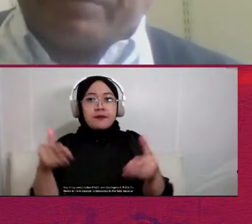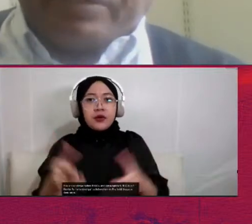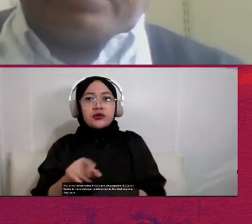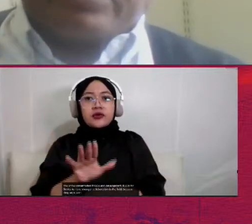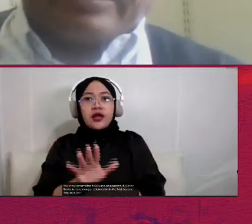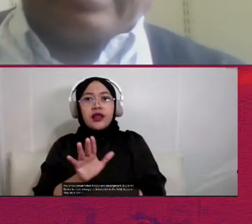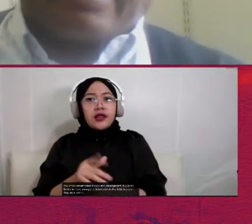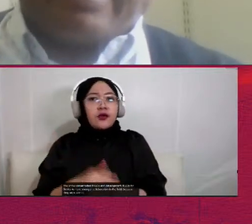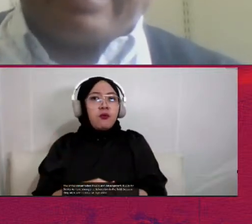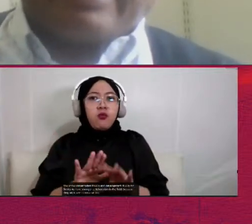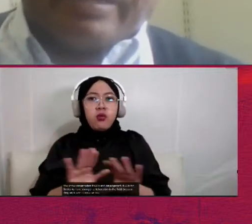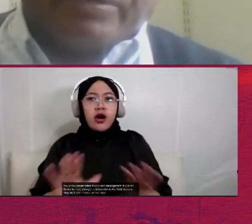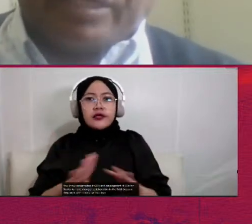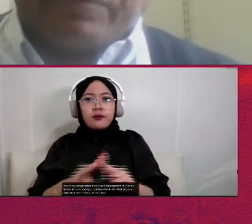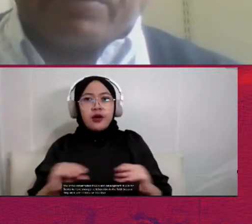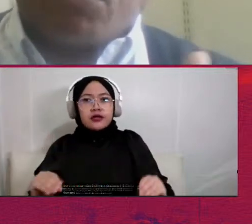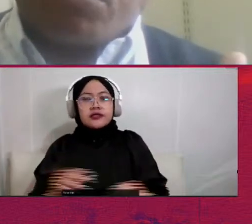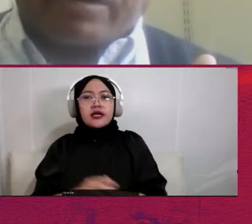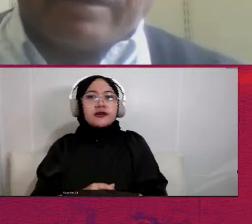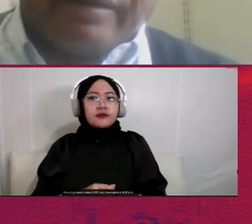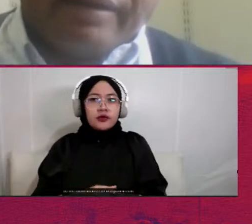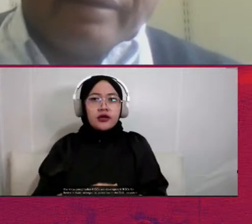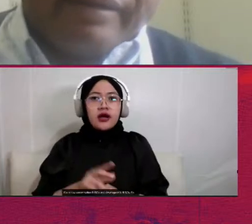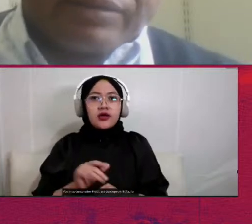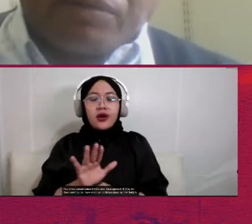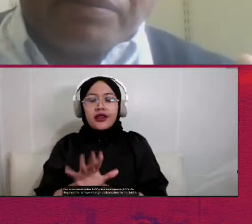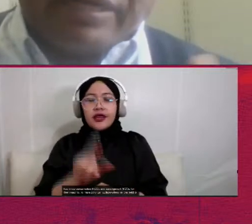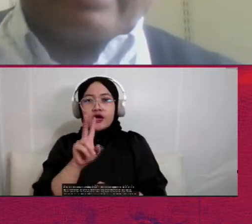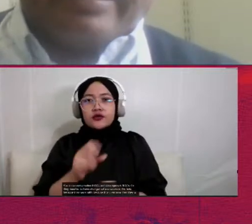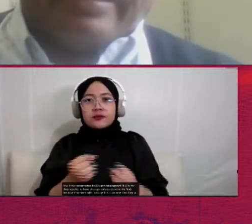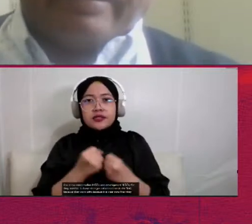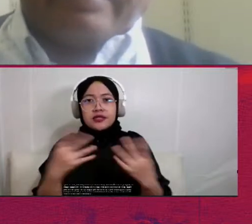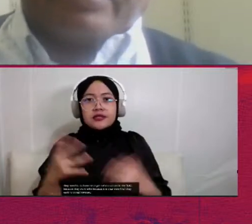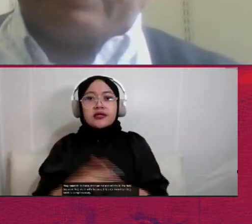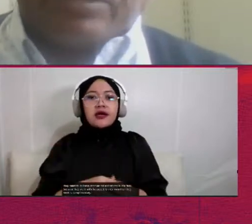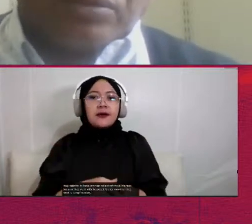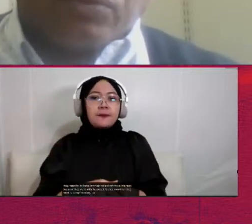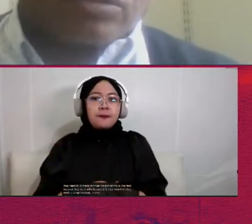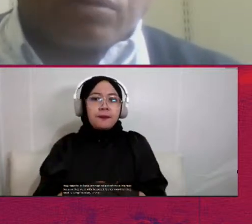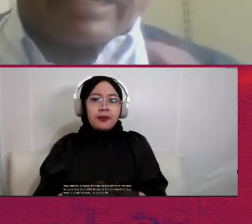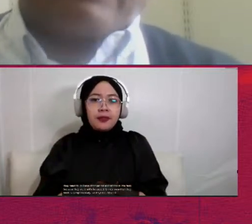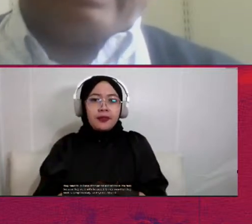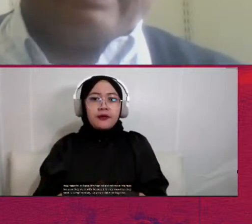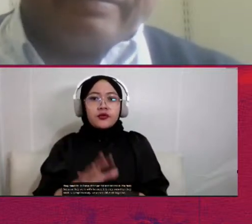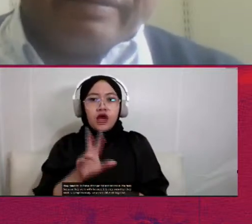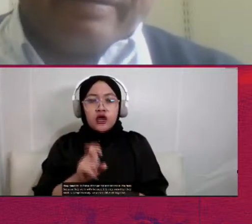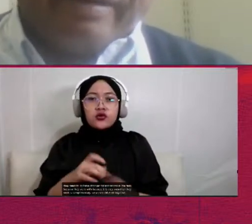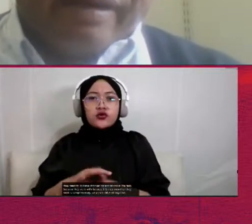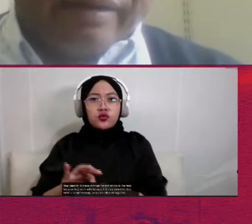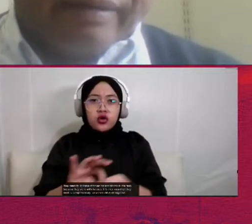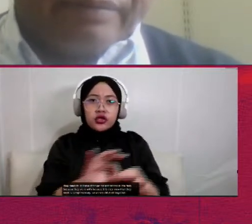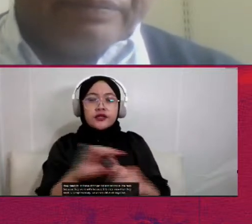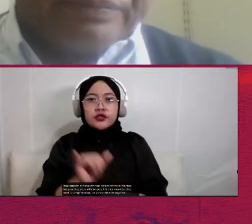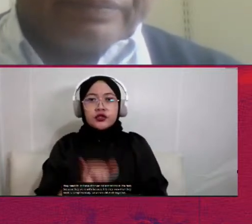work, because it is clear now that their work is complementary, so they should work together.